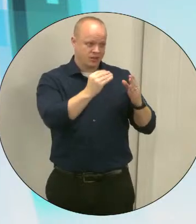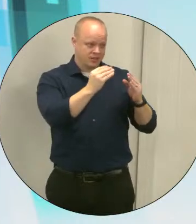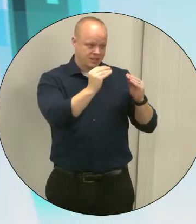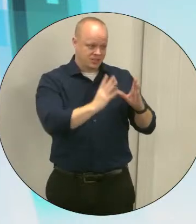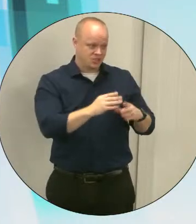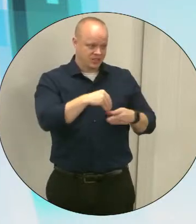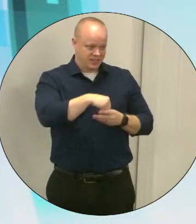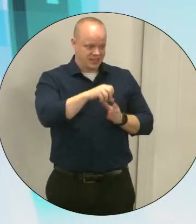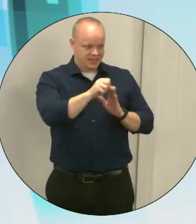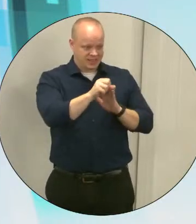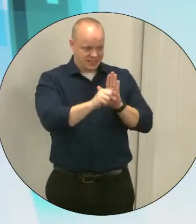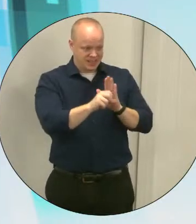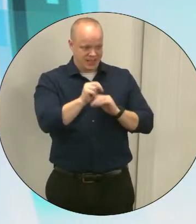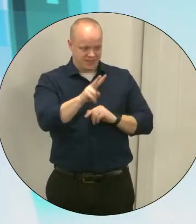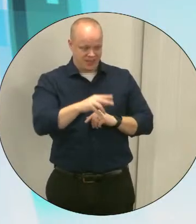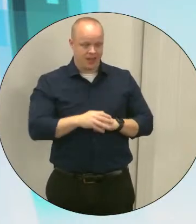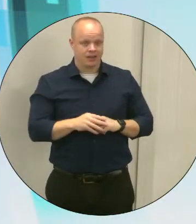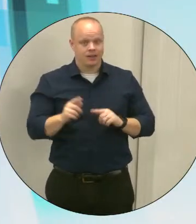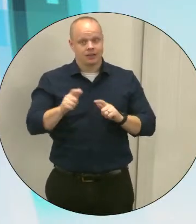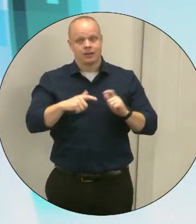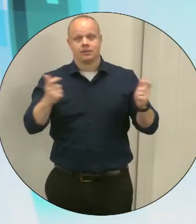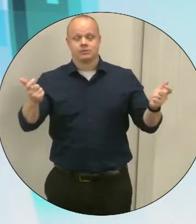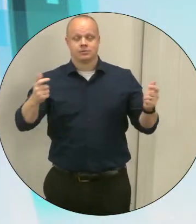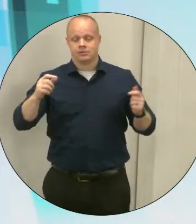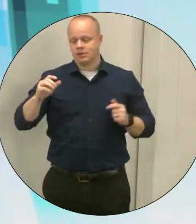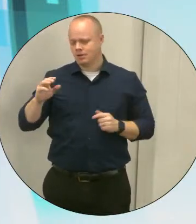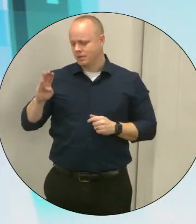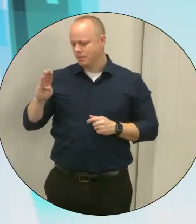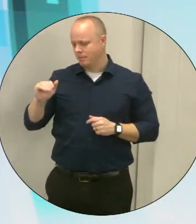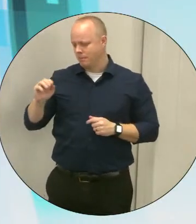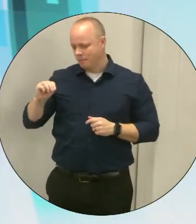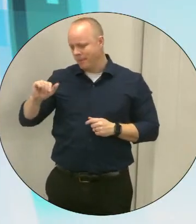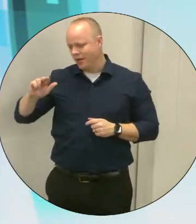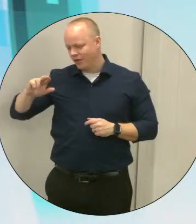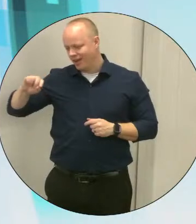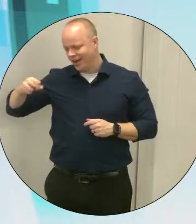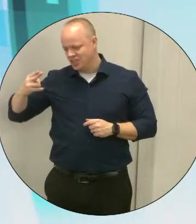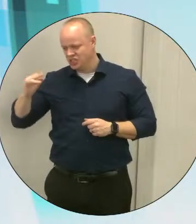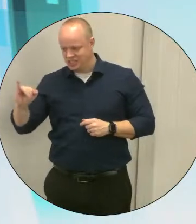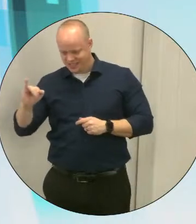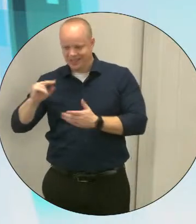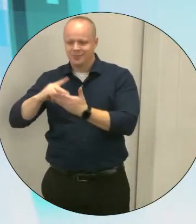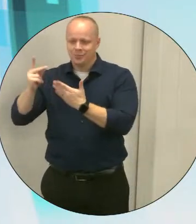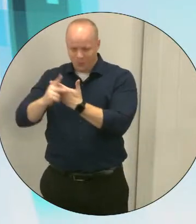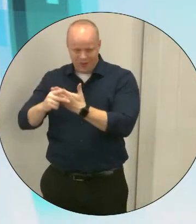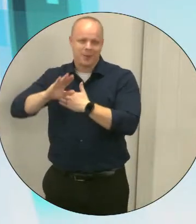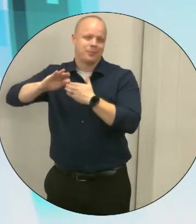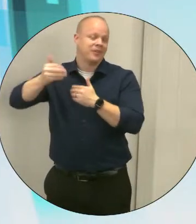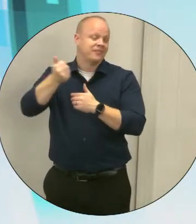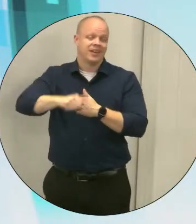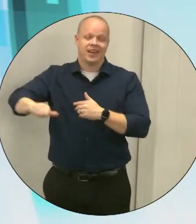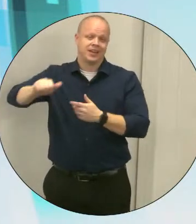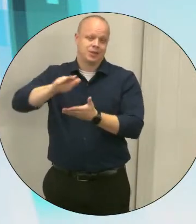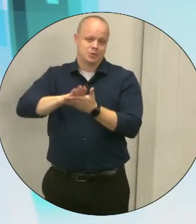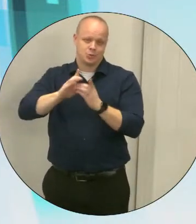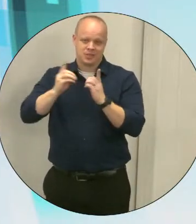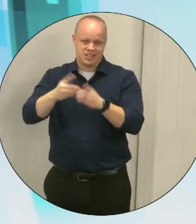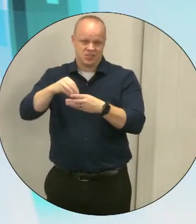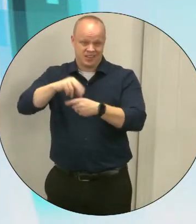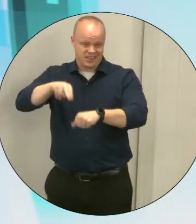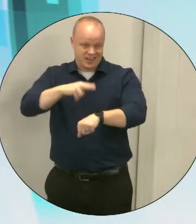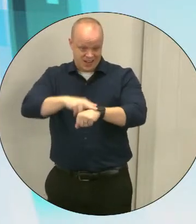of Nevada, the largest mariachi program of any public school district in the nation, and performances